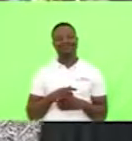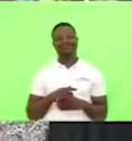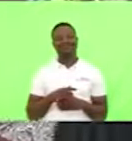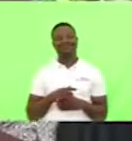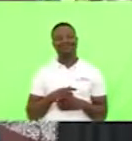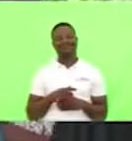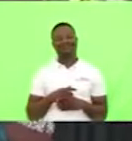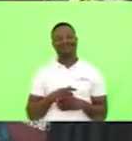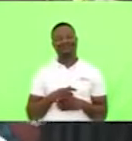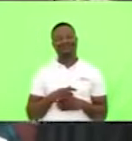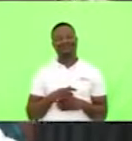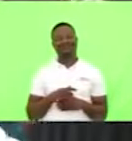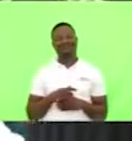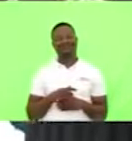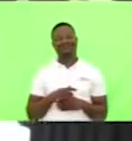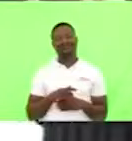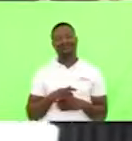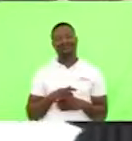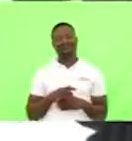man.